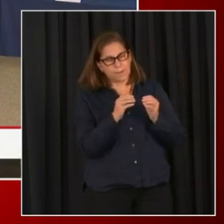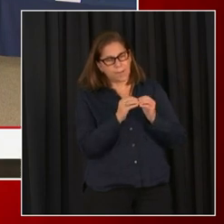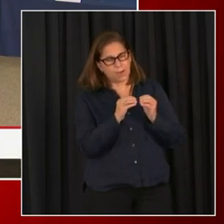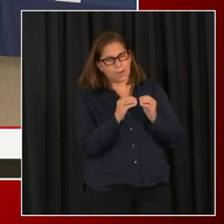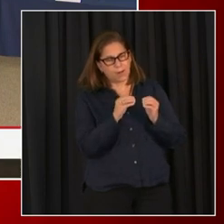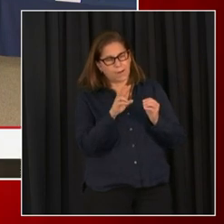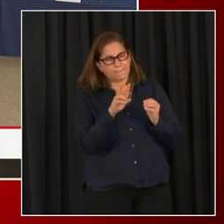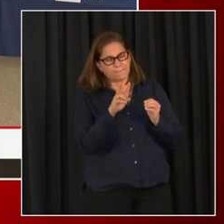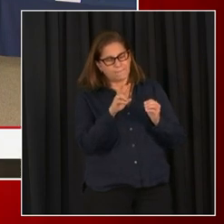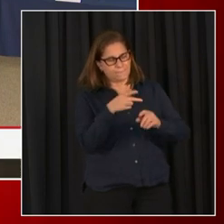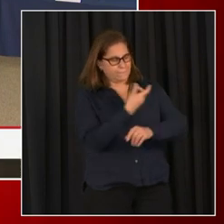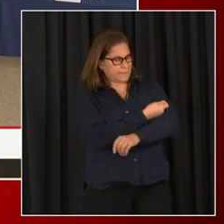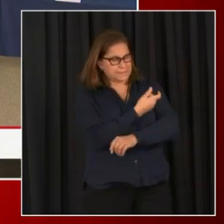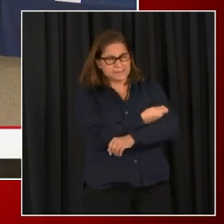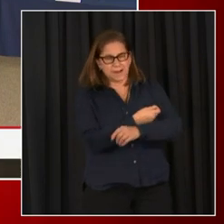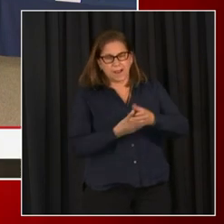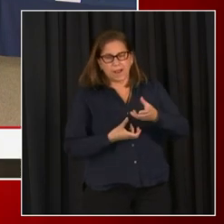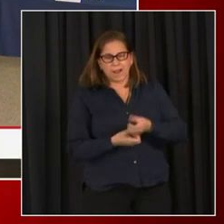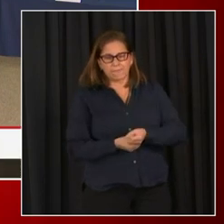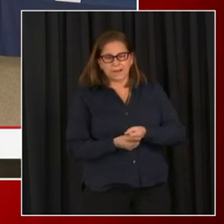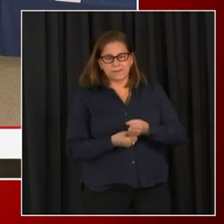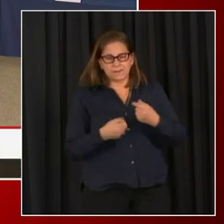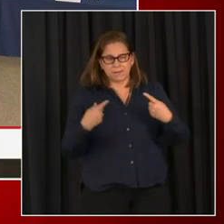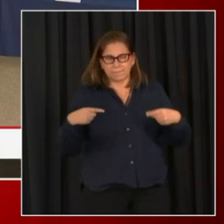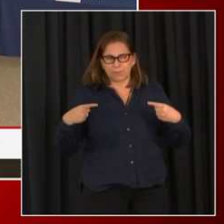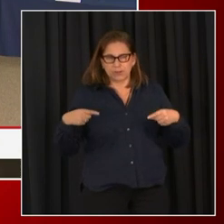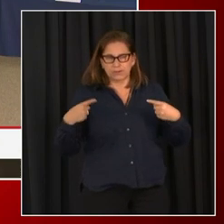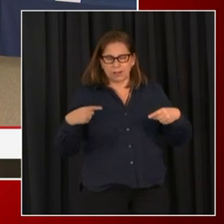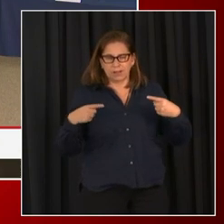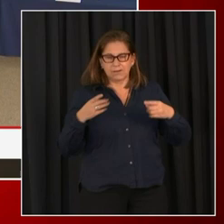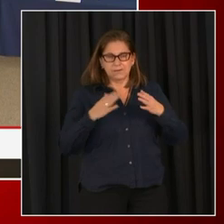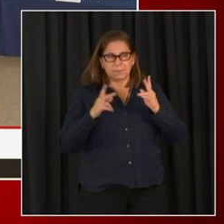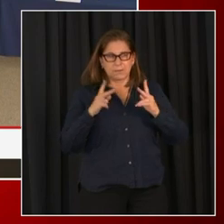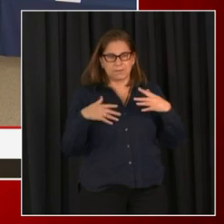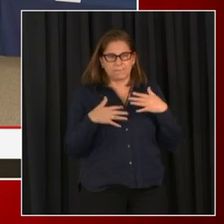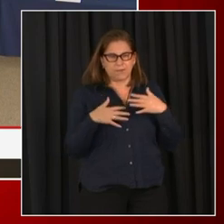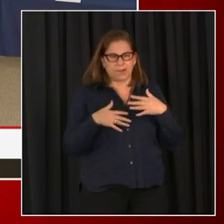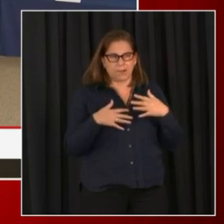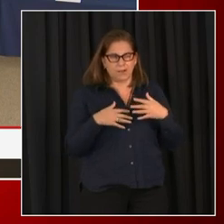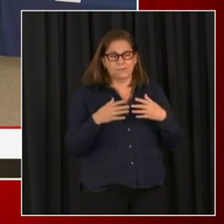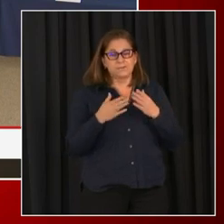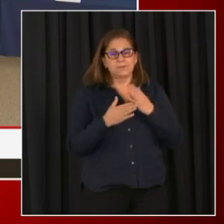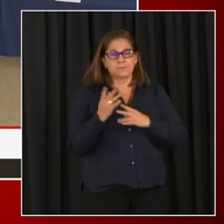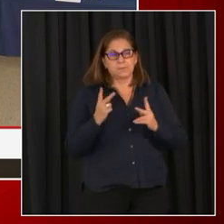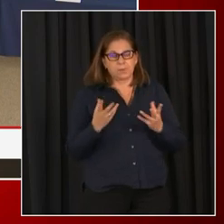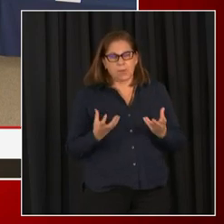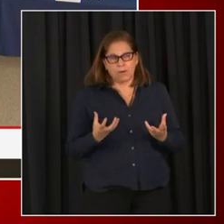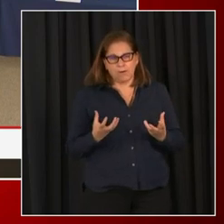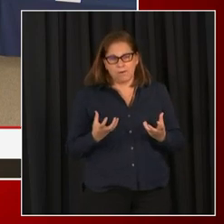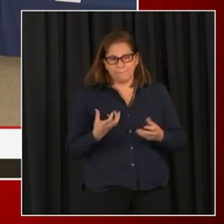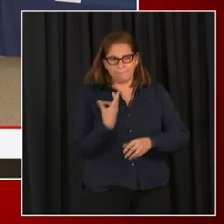that, obviously, because we want to give the vaccine to those who want it. What would that actually look like,